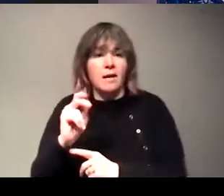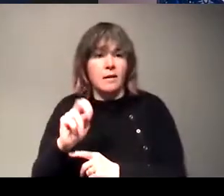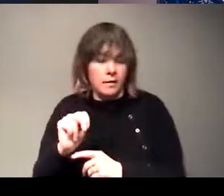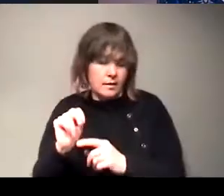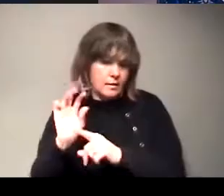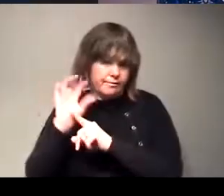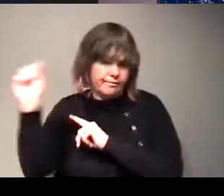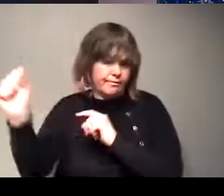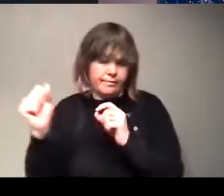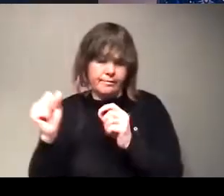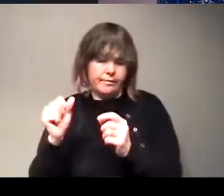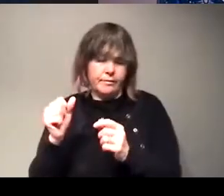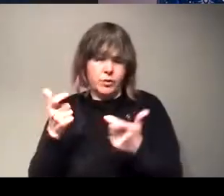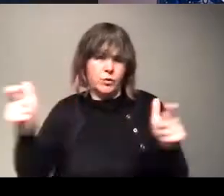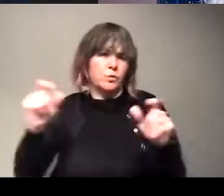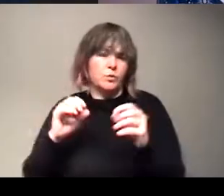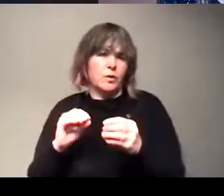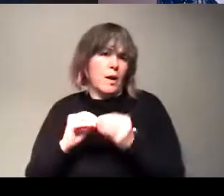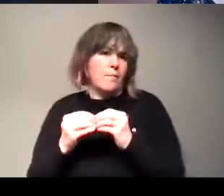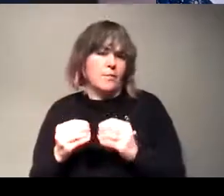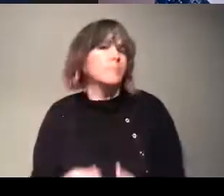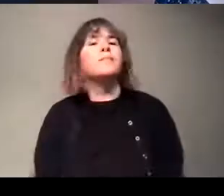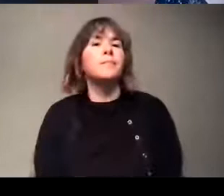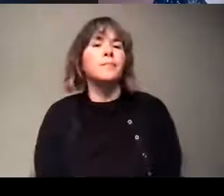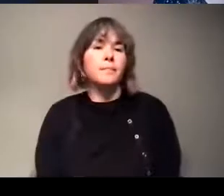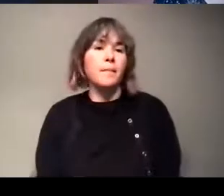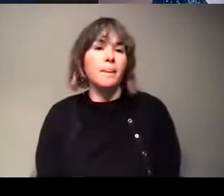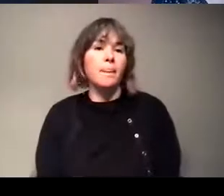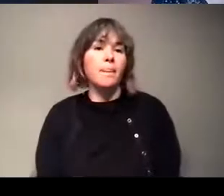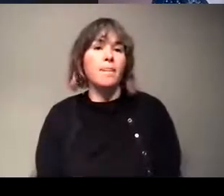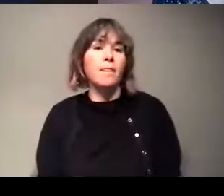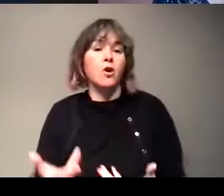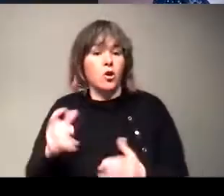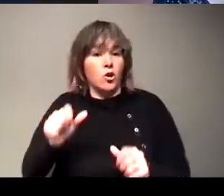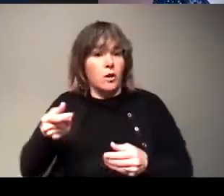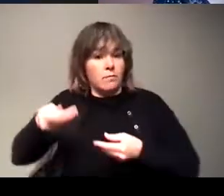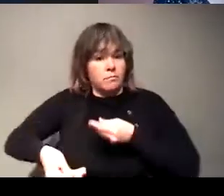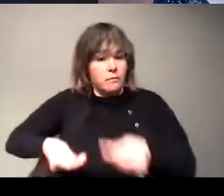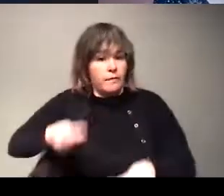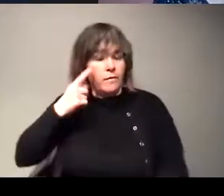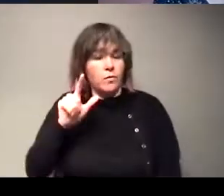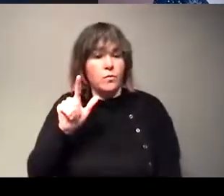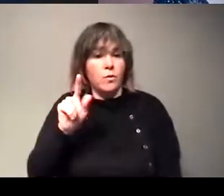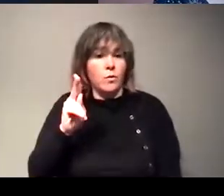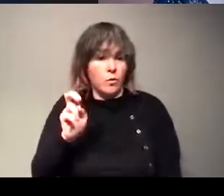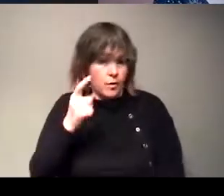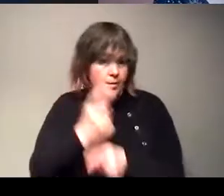charts for his numbers, which could have been a heritable thing for Luke, right?